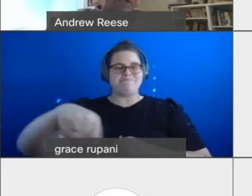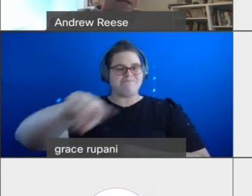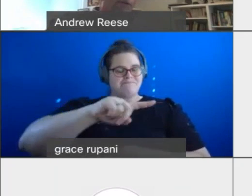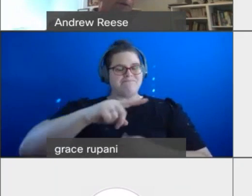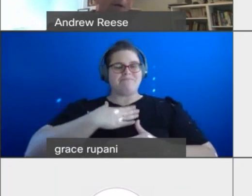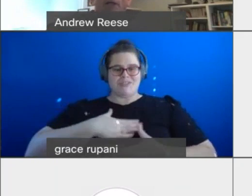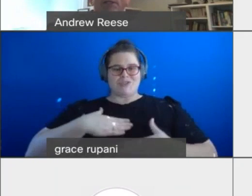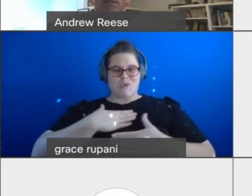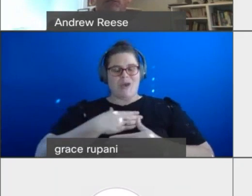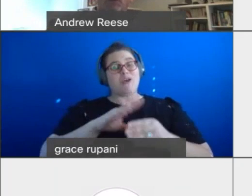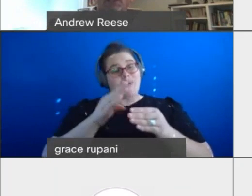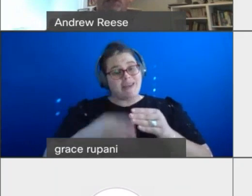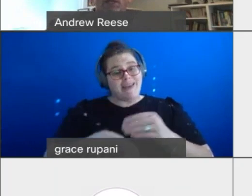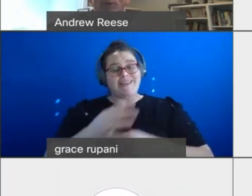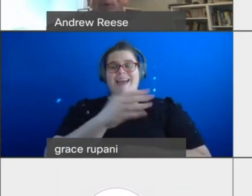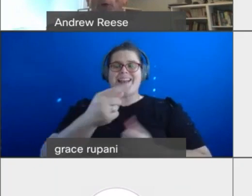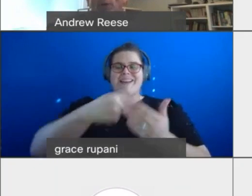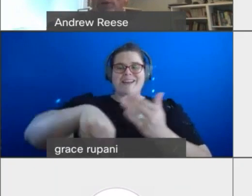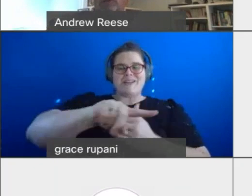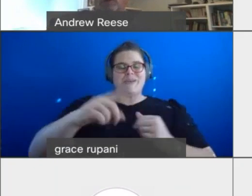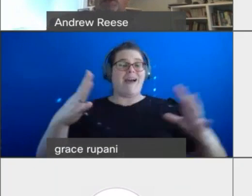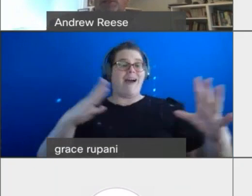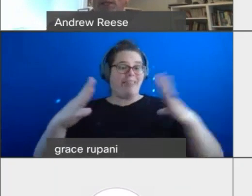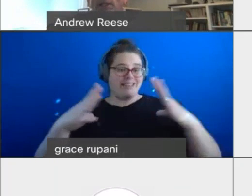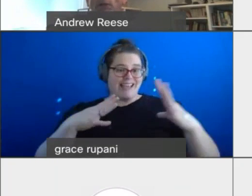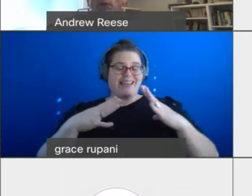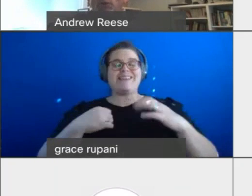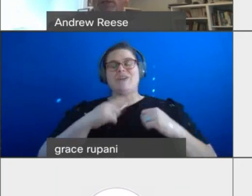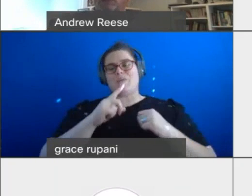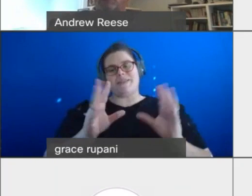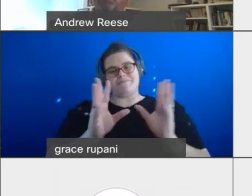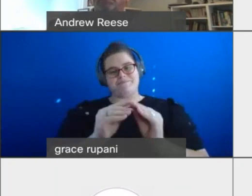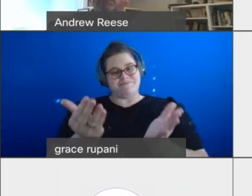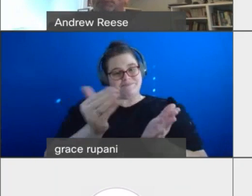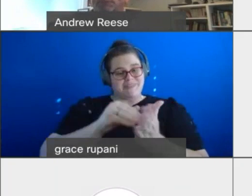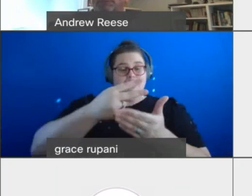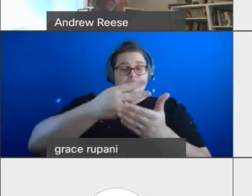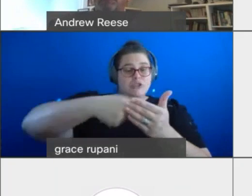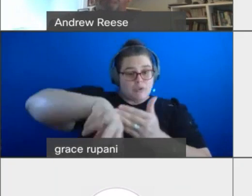weekend and their holiday next week, and we will talk with everyone again in 2 weeks.